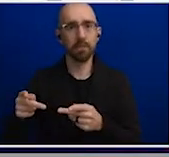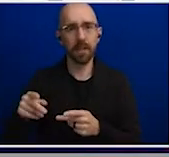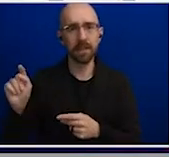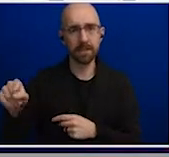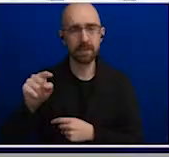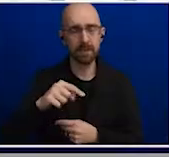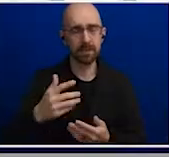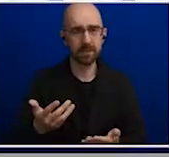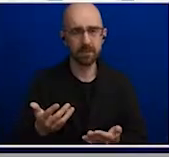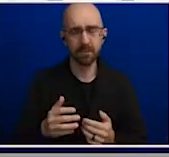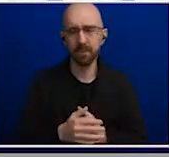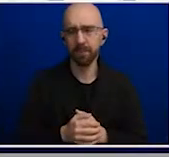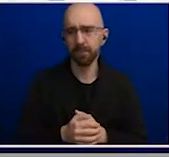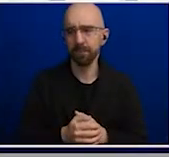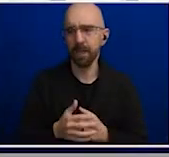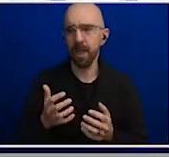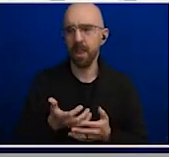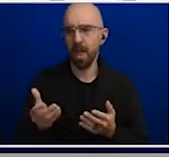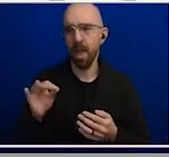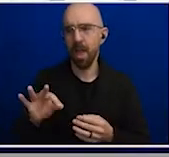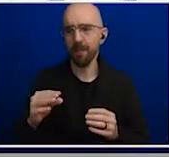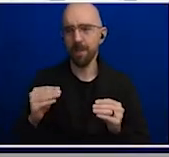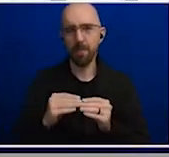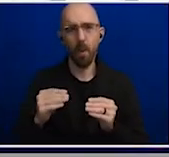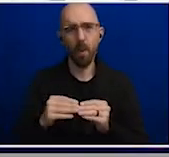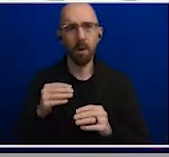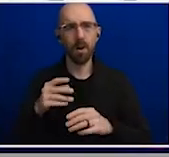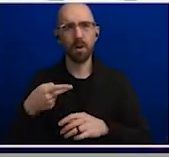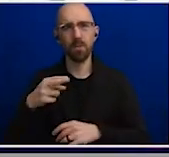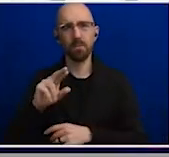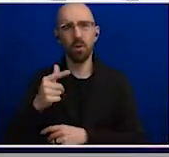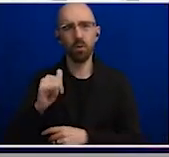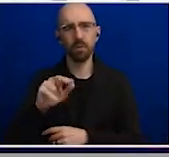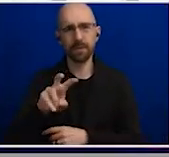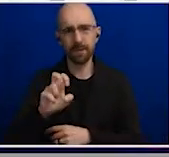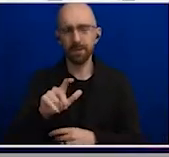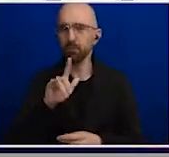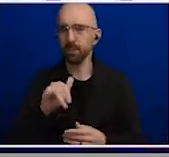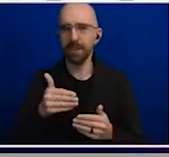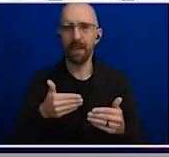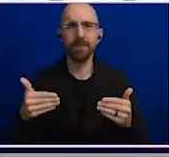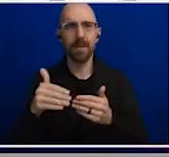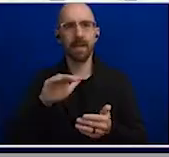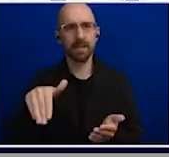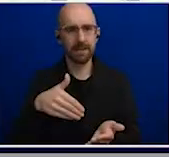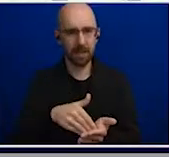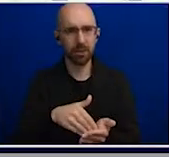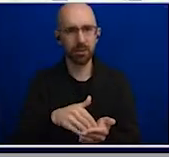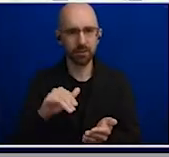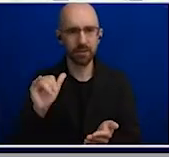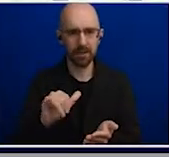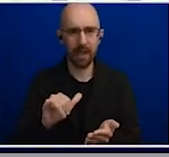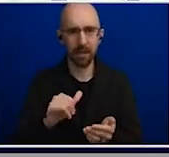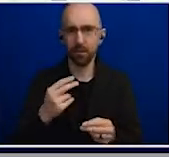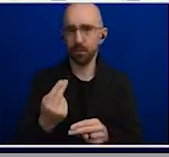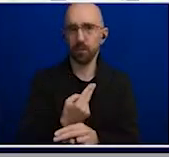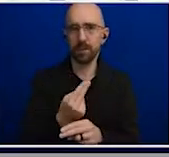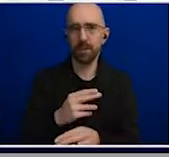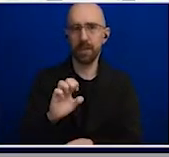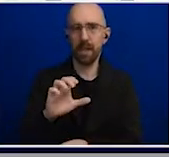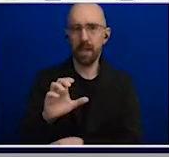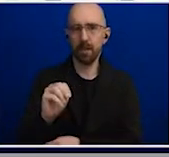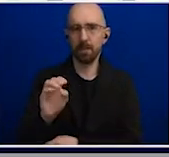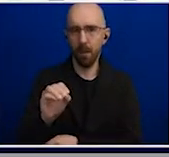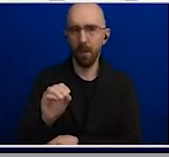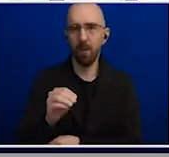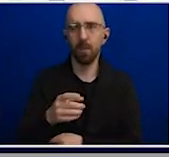in a lot of the more progressive, really advanced centers that are utilizing ECMO a